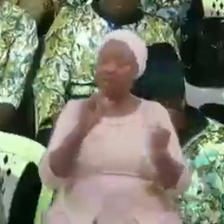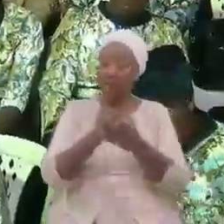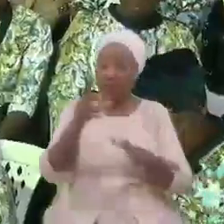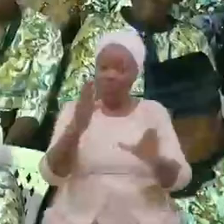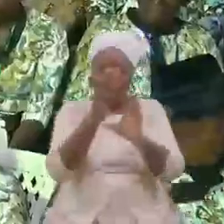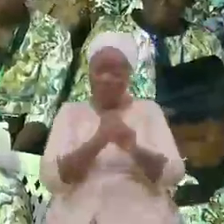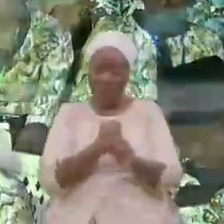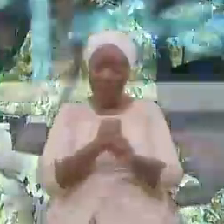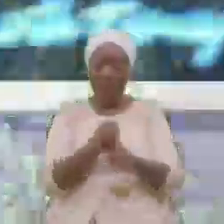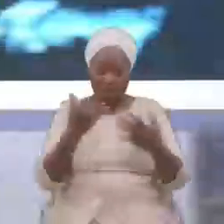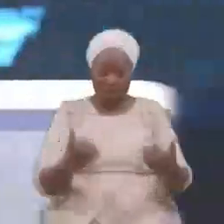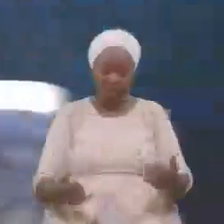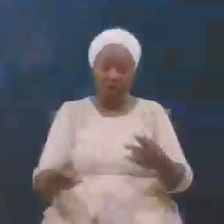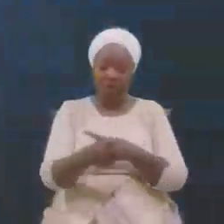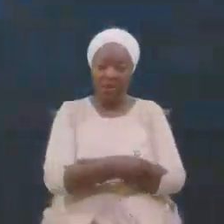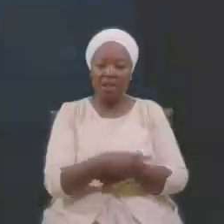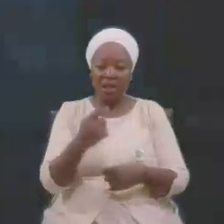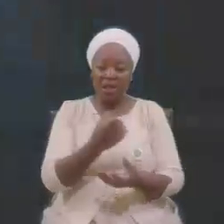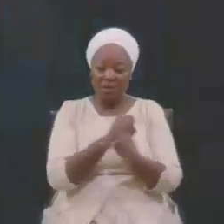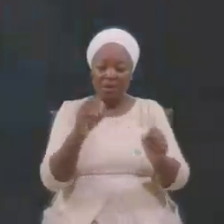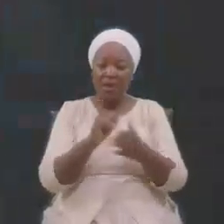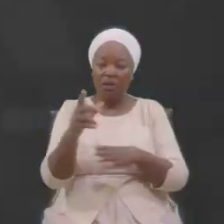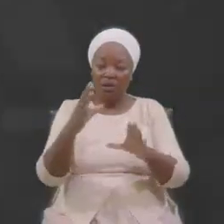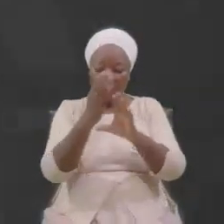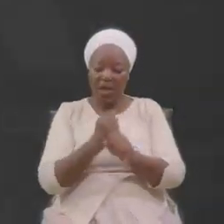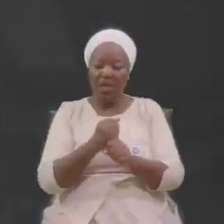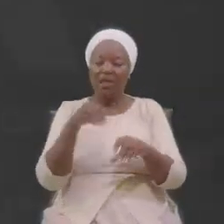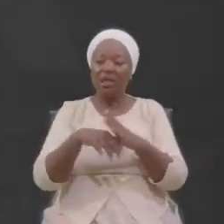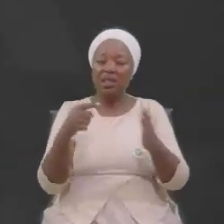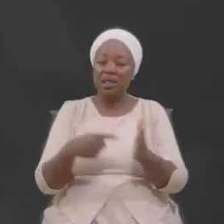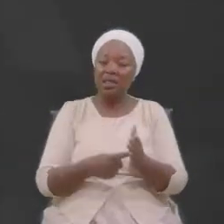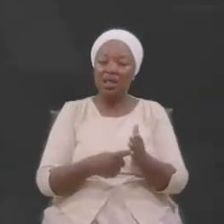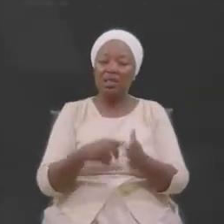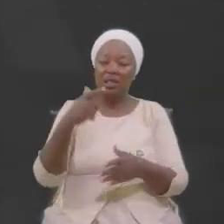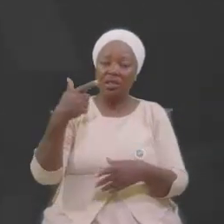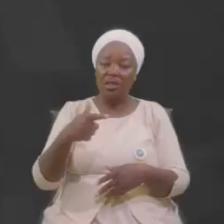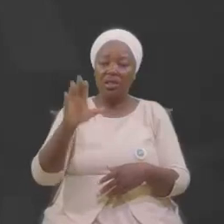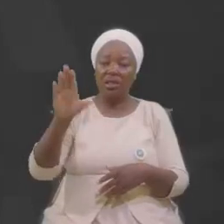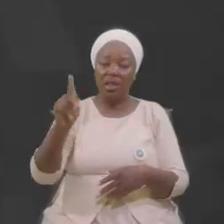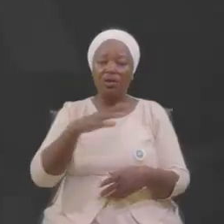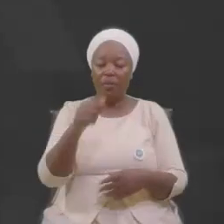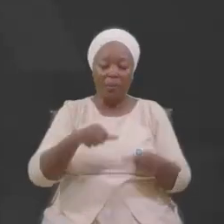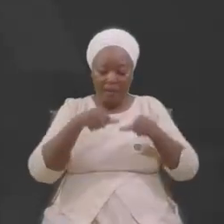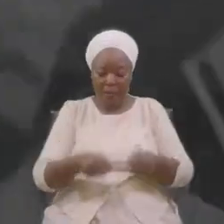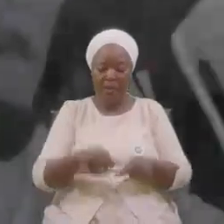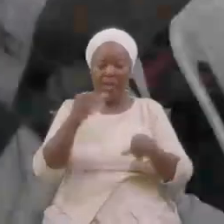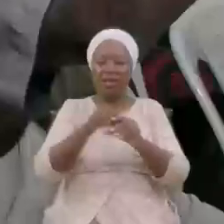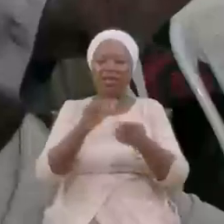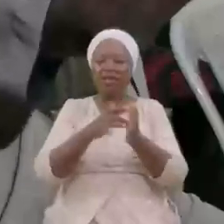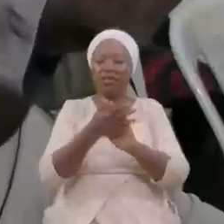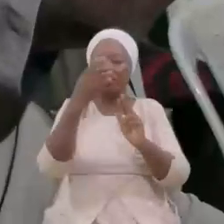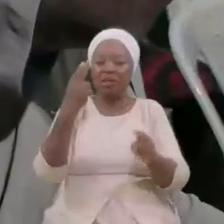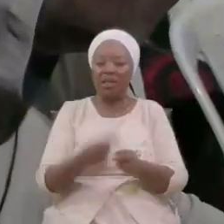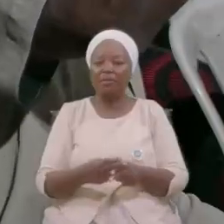today, the salvation you get in this GCK will be permanent in Jesus'